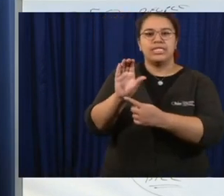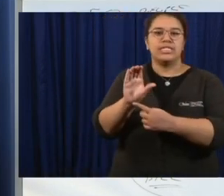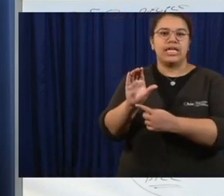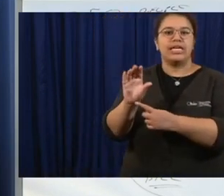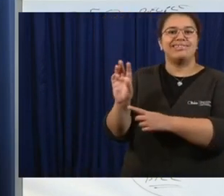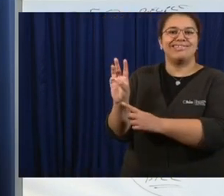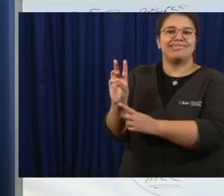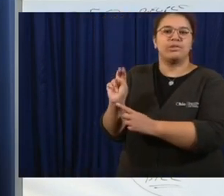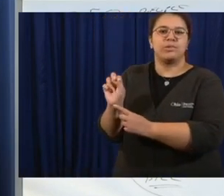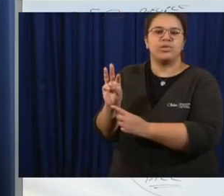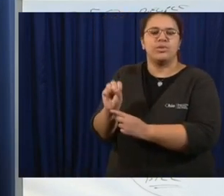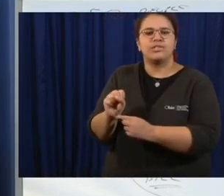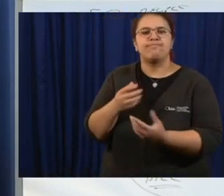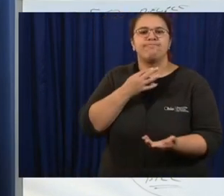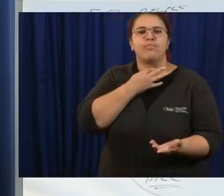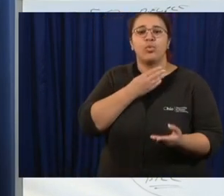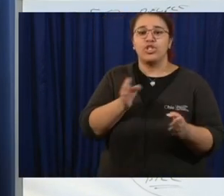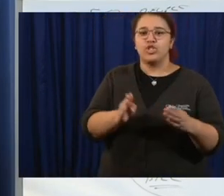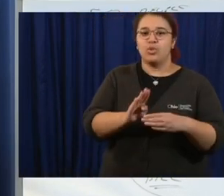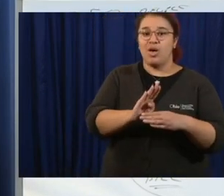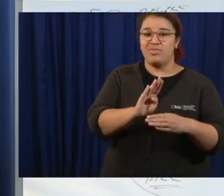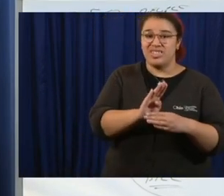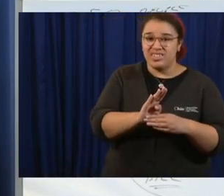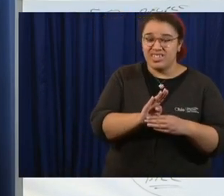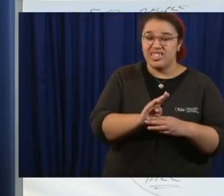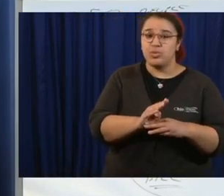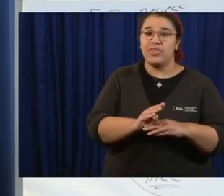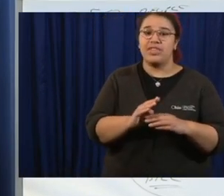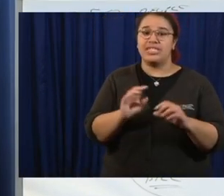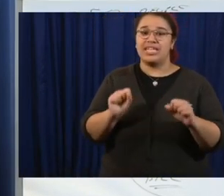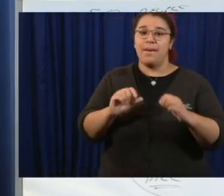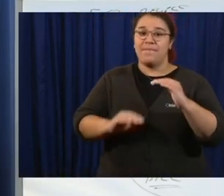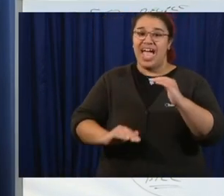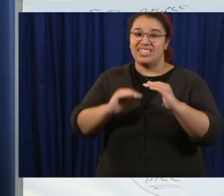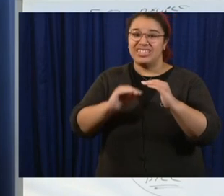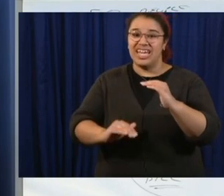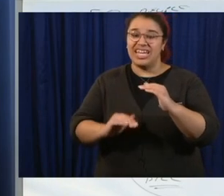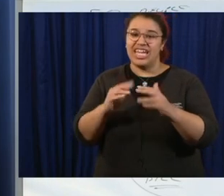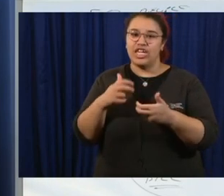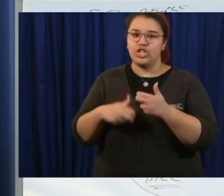with capacity restrictions and the such? And also, where's Dr. Acton?